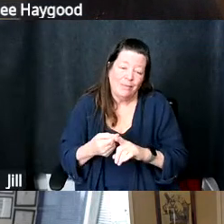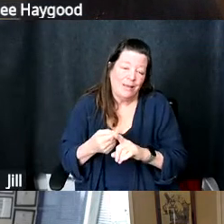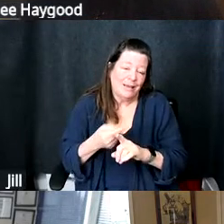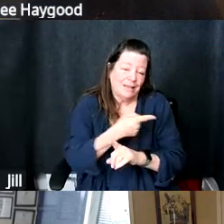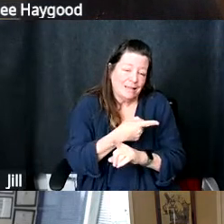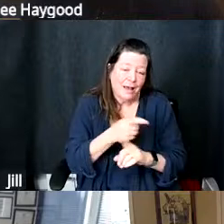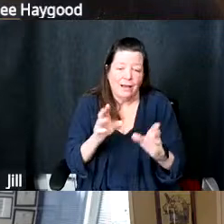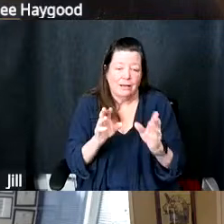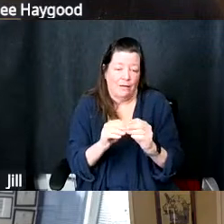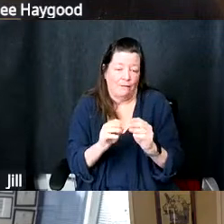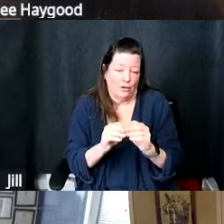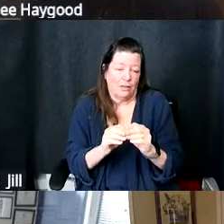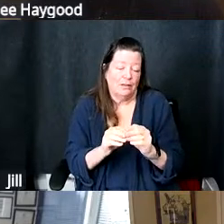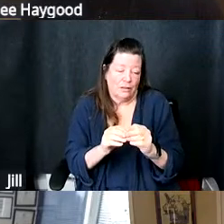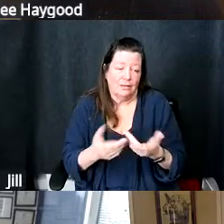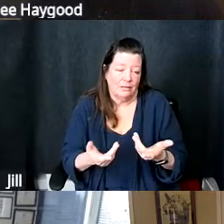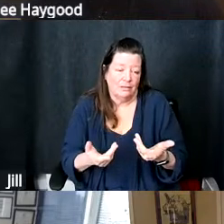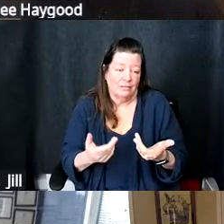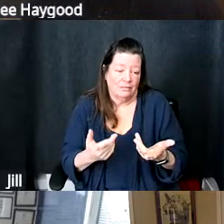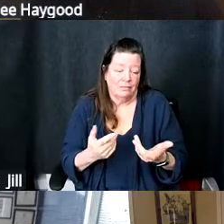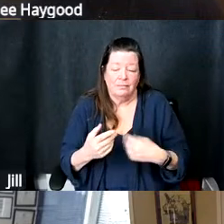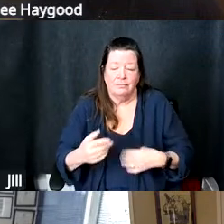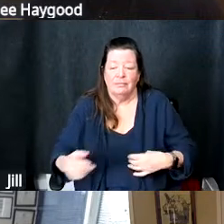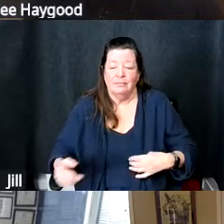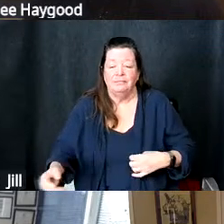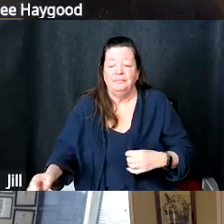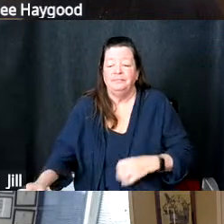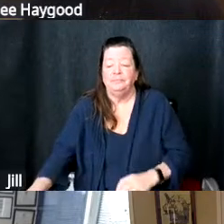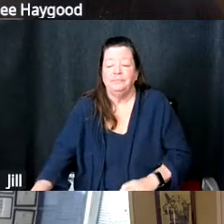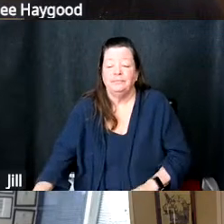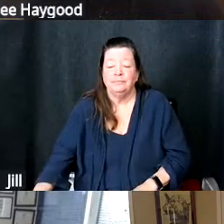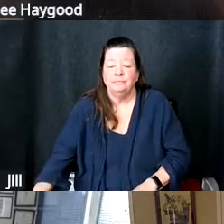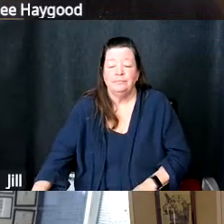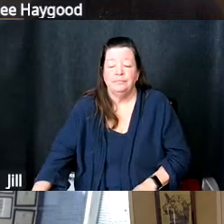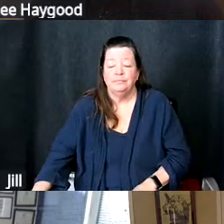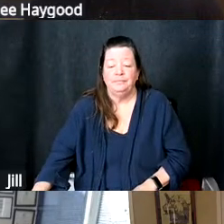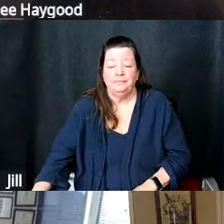central conversation. Just to be very plain.